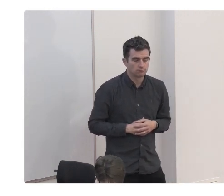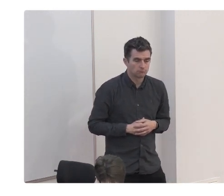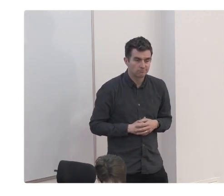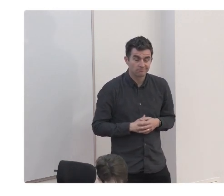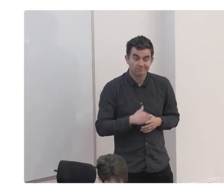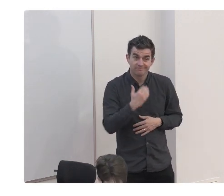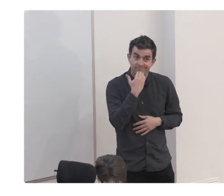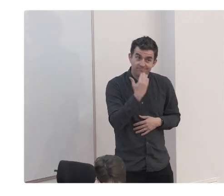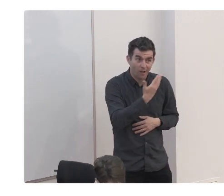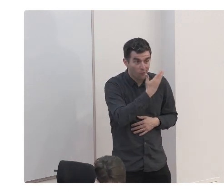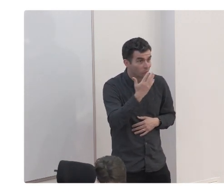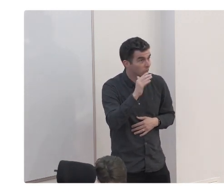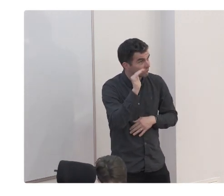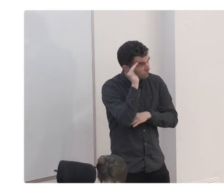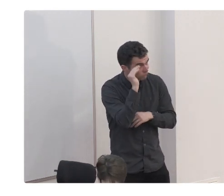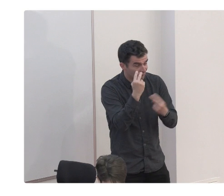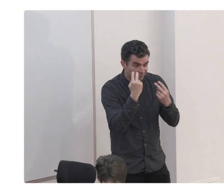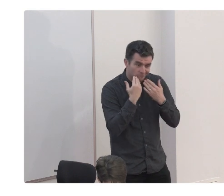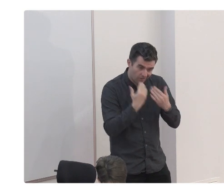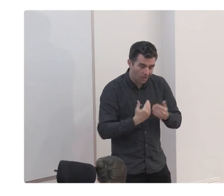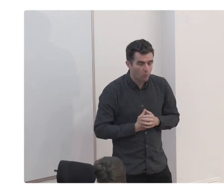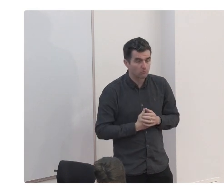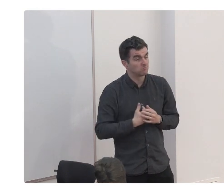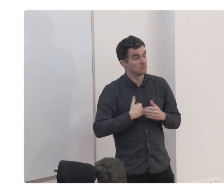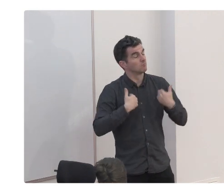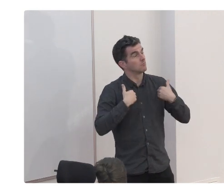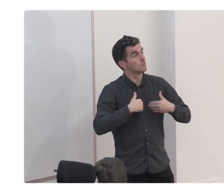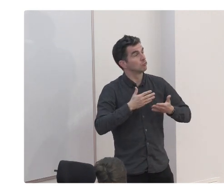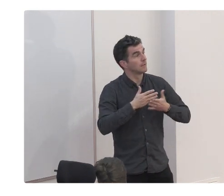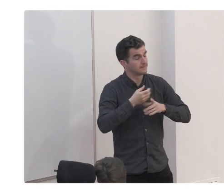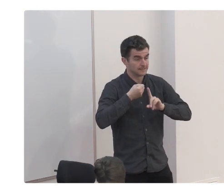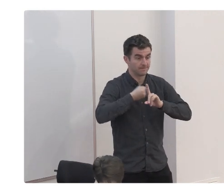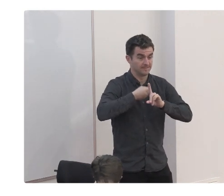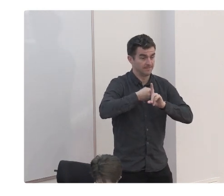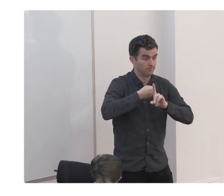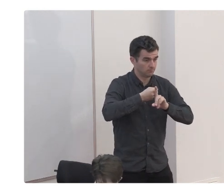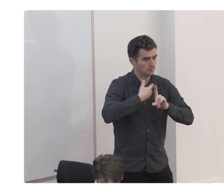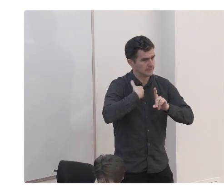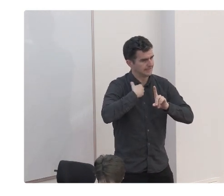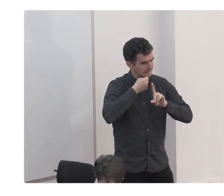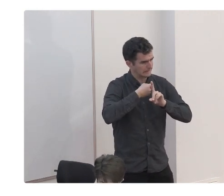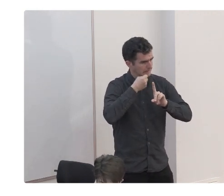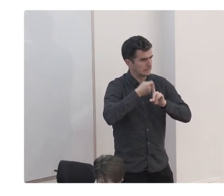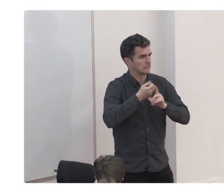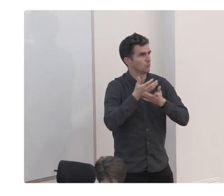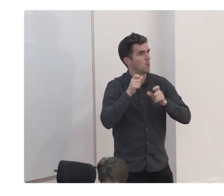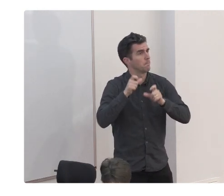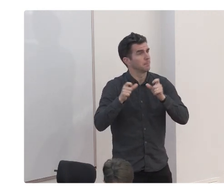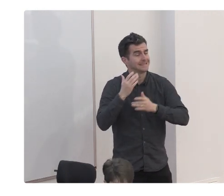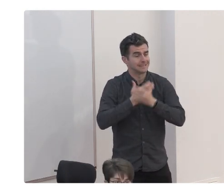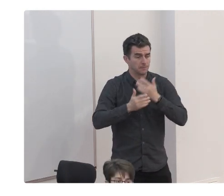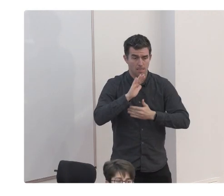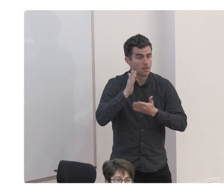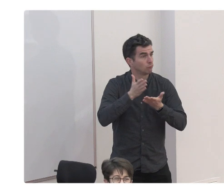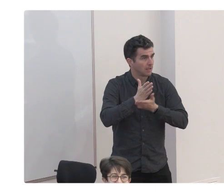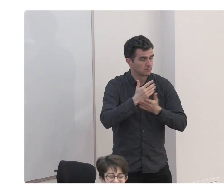but I'm based in London. Nowadays, unfortunately, I couldn't come to this program to see you